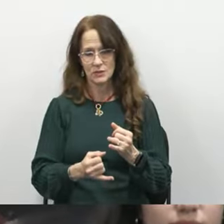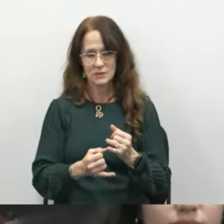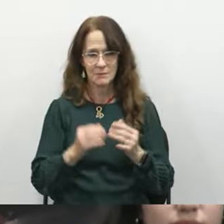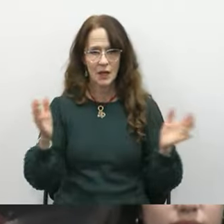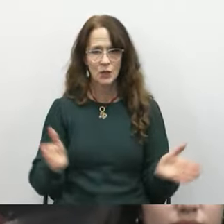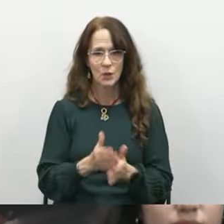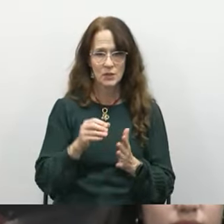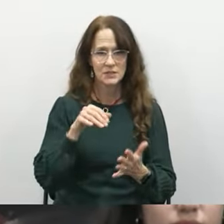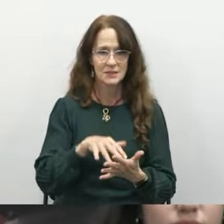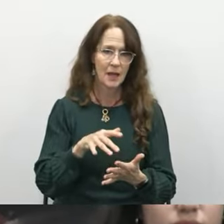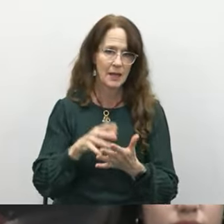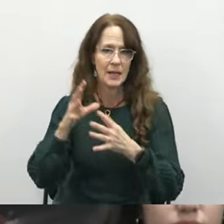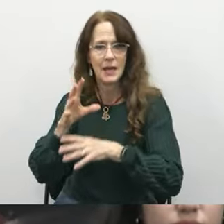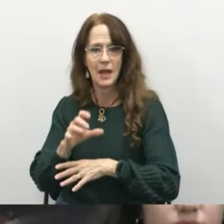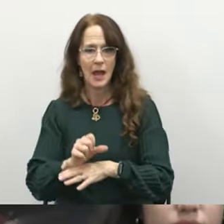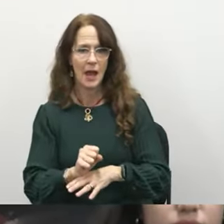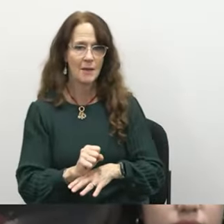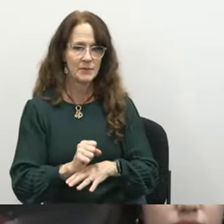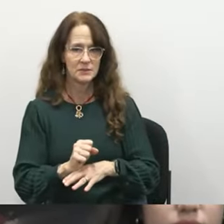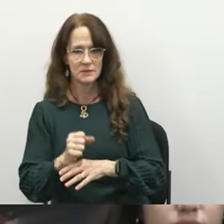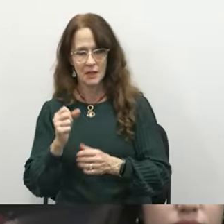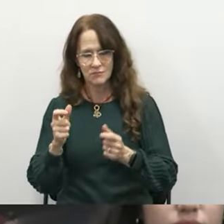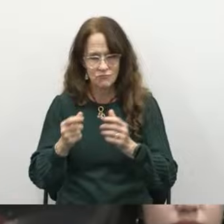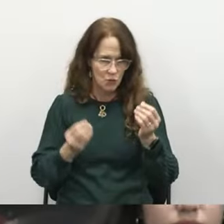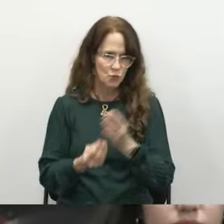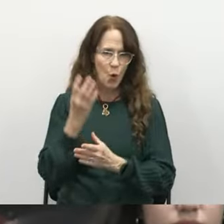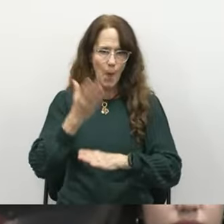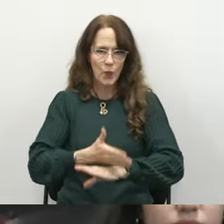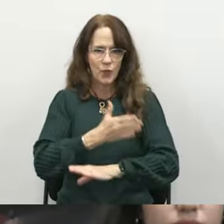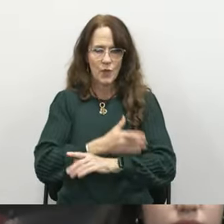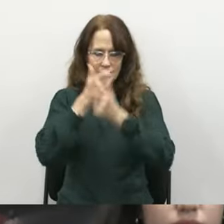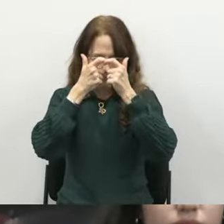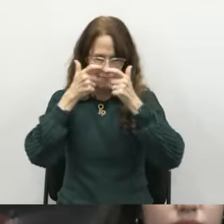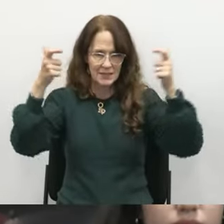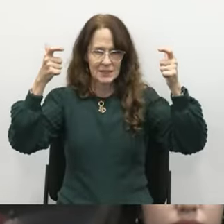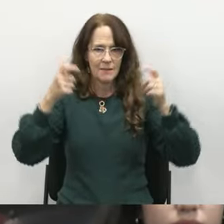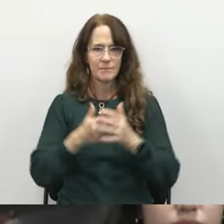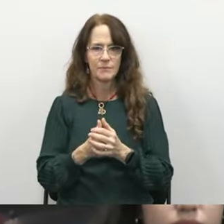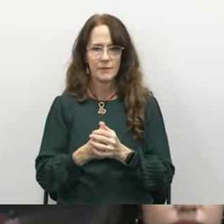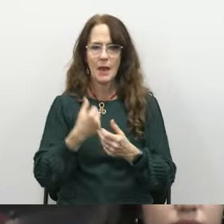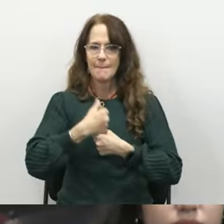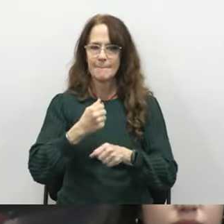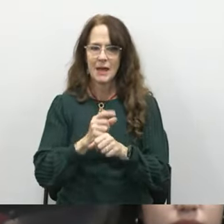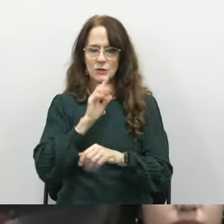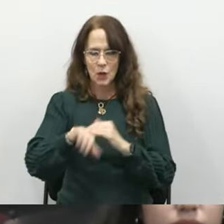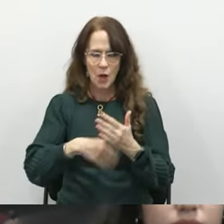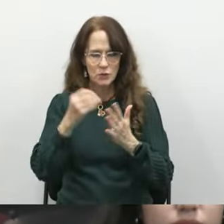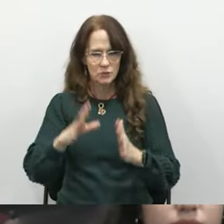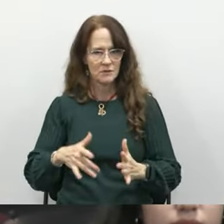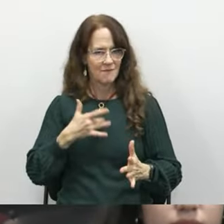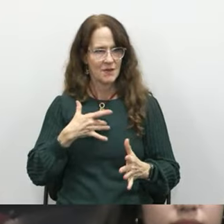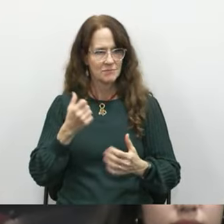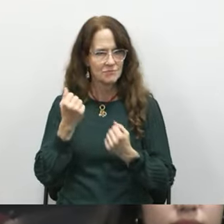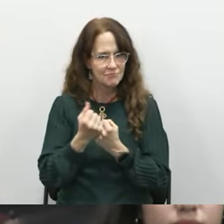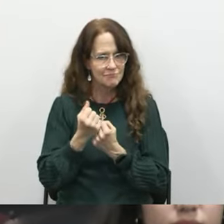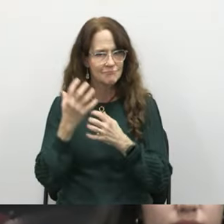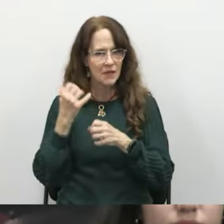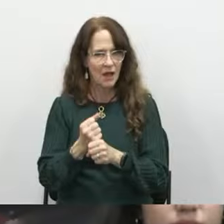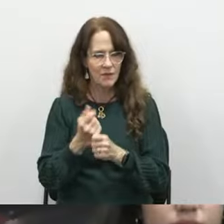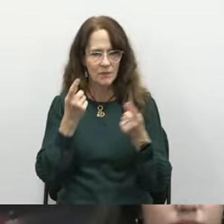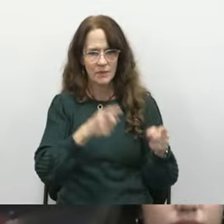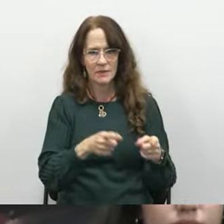encouraging study habits, balance, and a growth mindset, we want to ensure that every student feels supported and confident with these upcoming events.